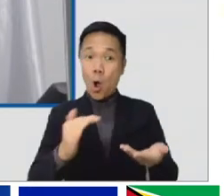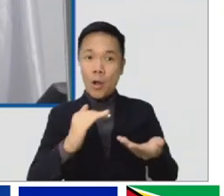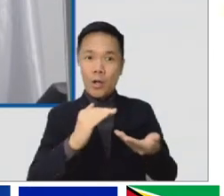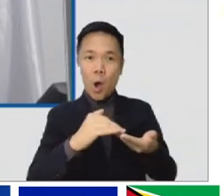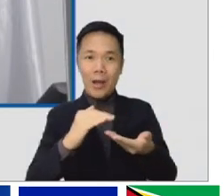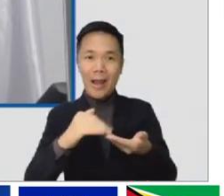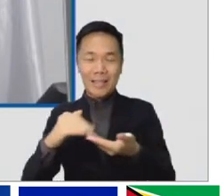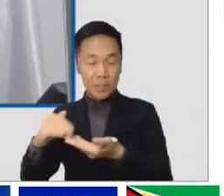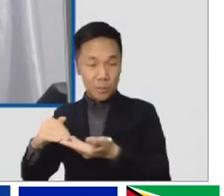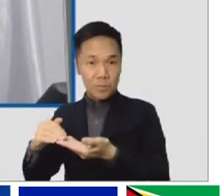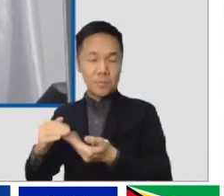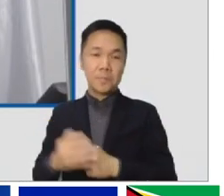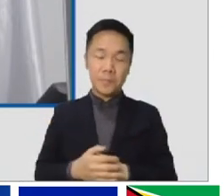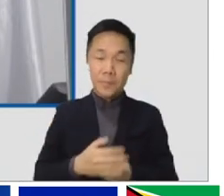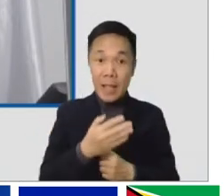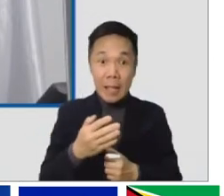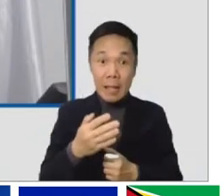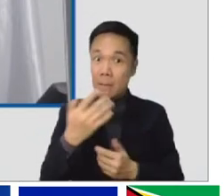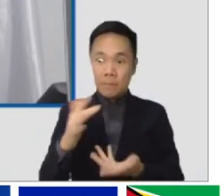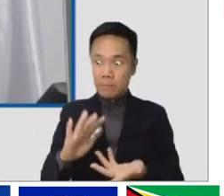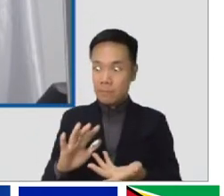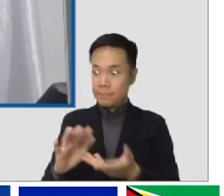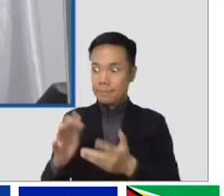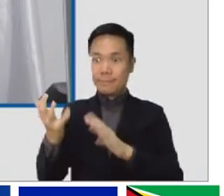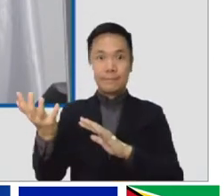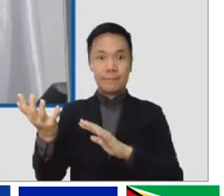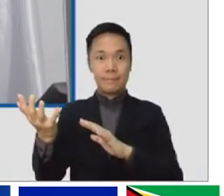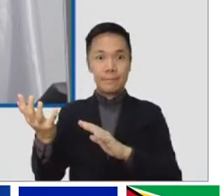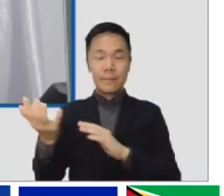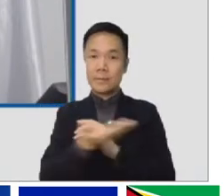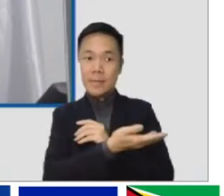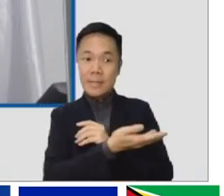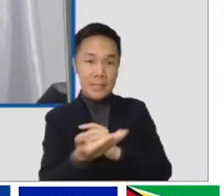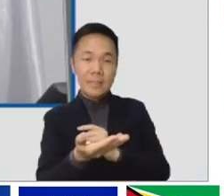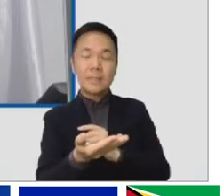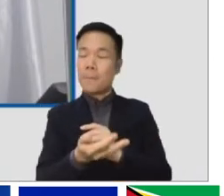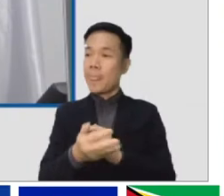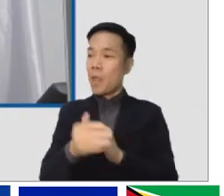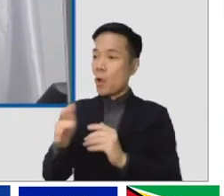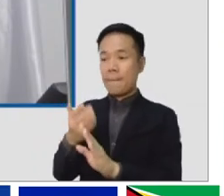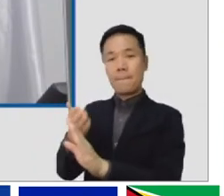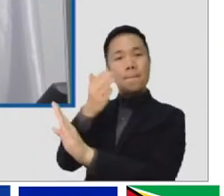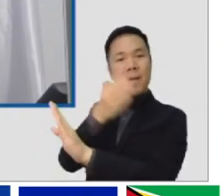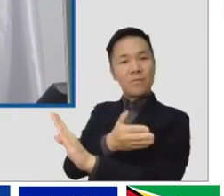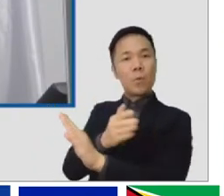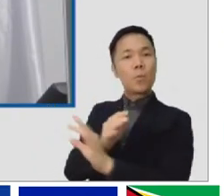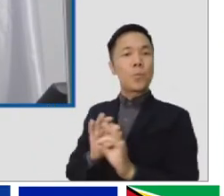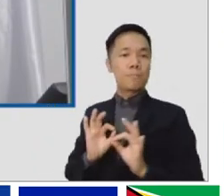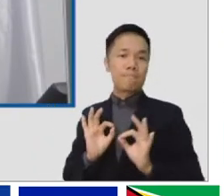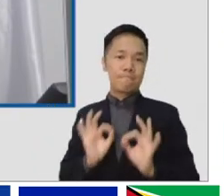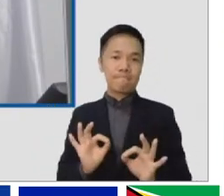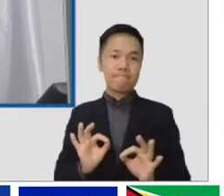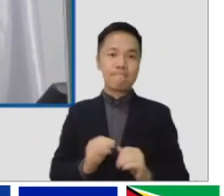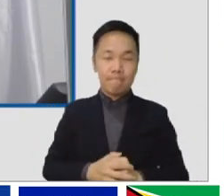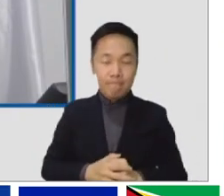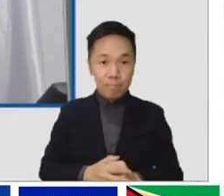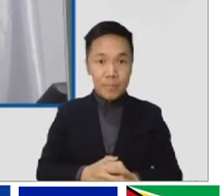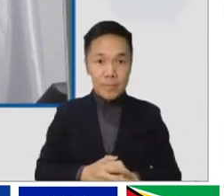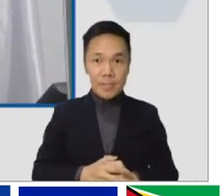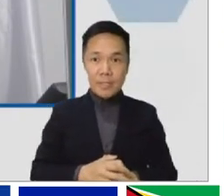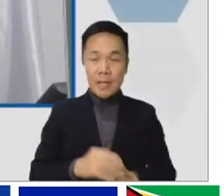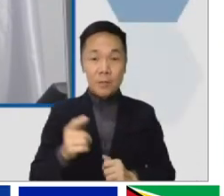event, and that they can get appropriately prepared. That is why we have developed these diagnoses